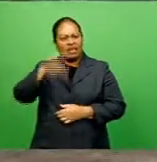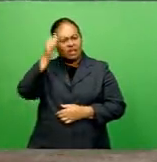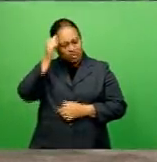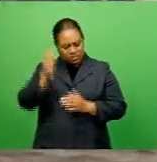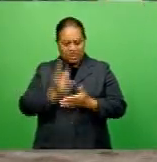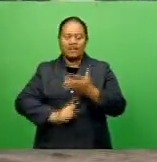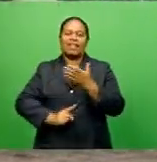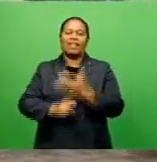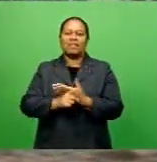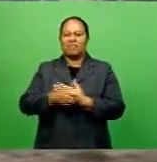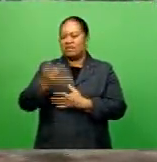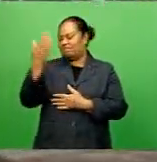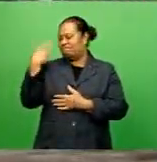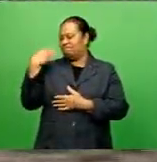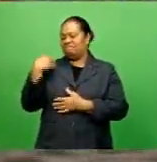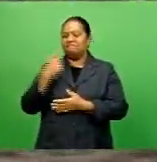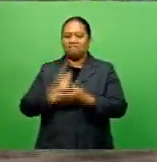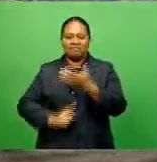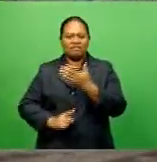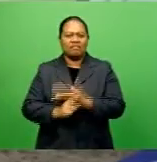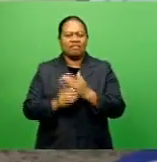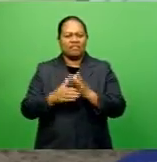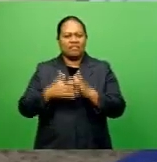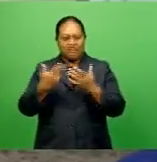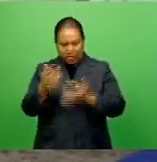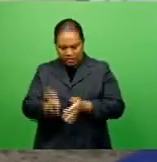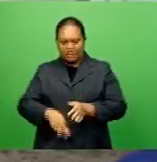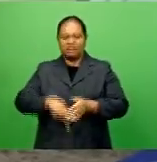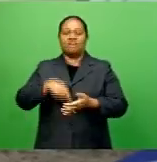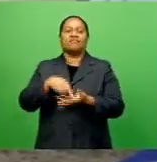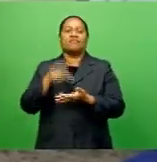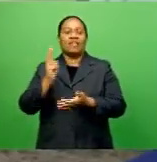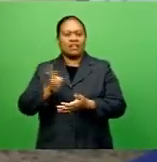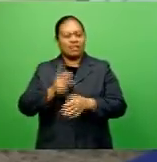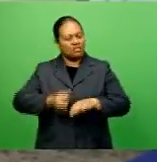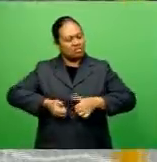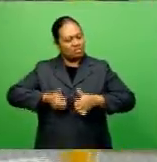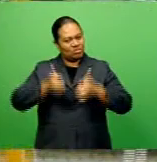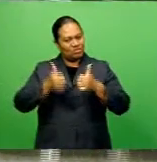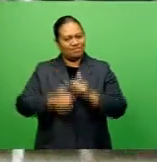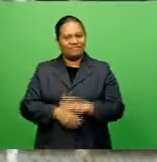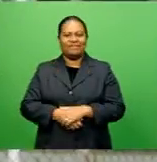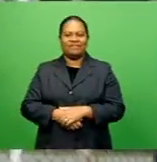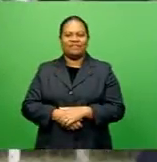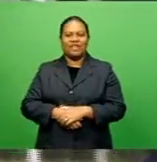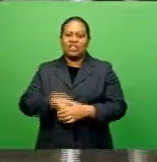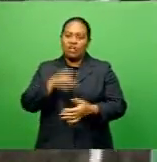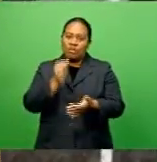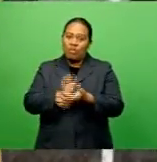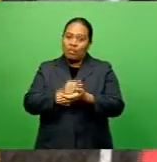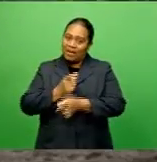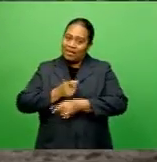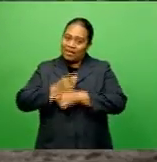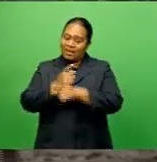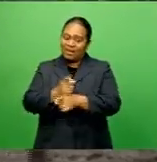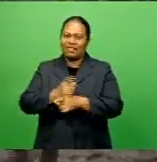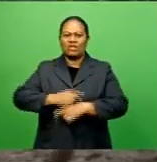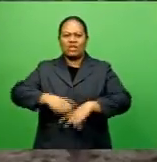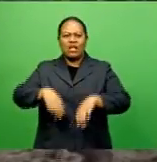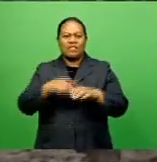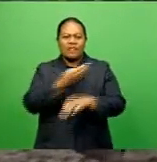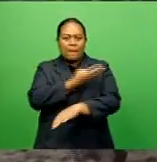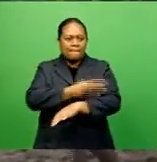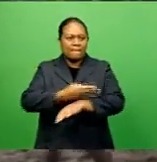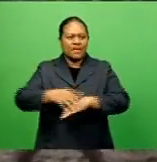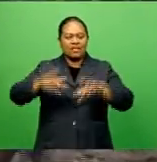a few years back, but reviving in this year, it's a good thing from them. With the proper guidance, beach football in the